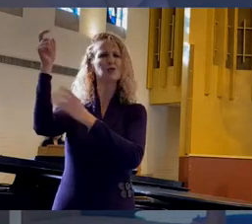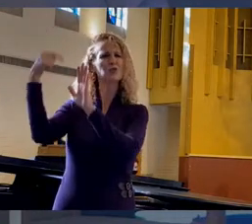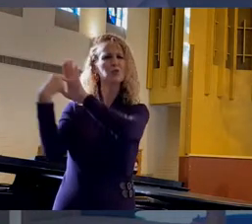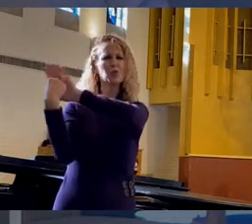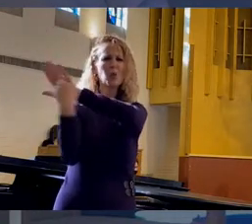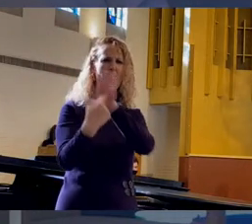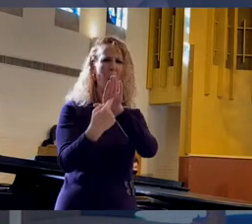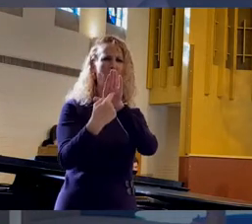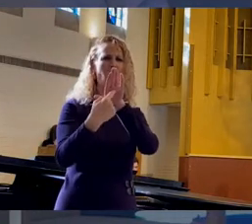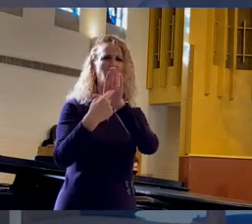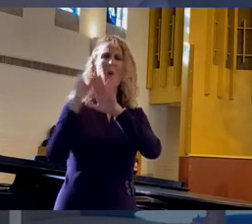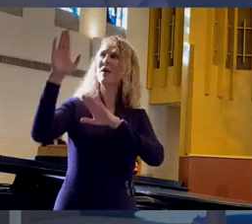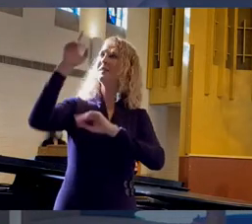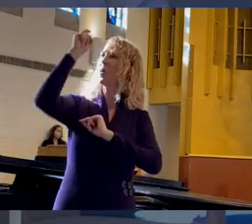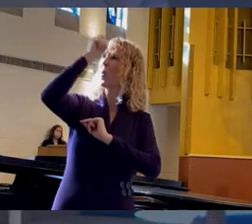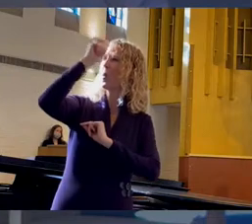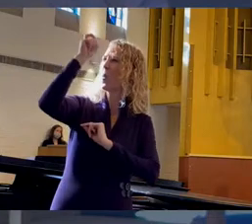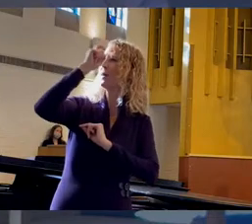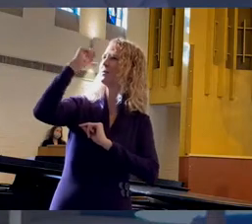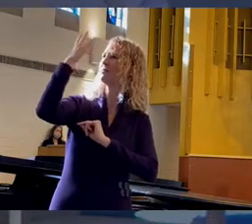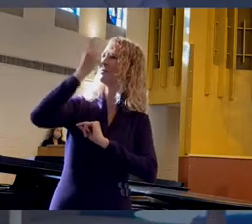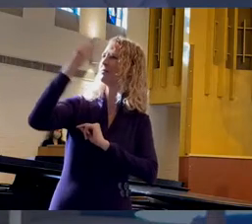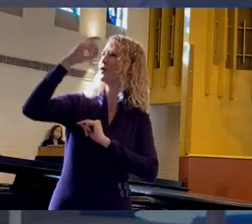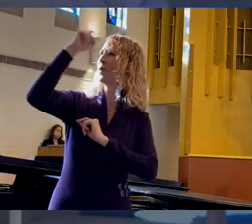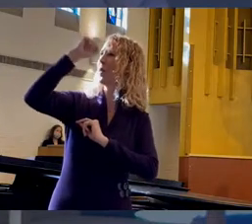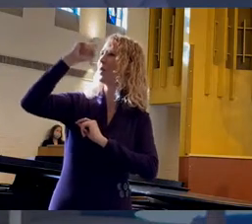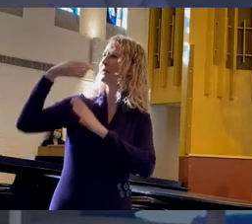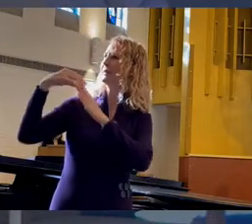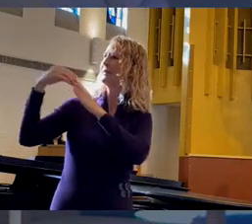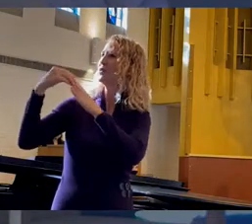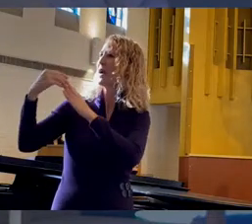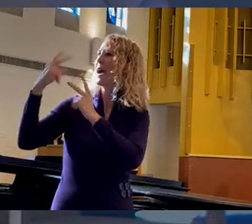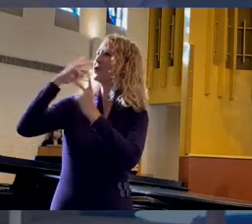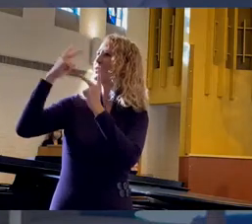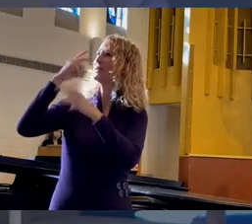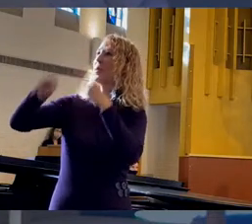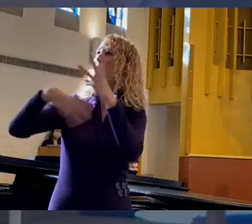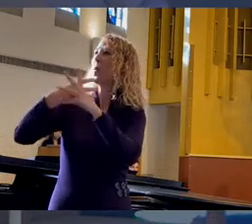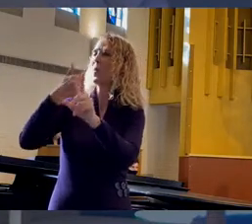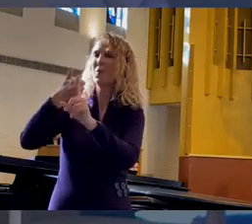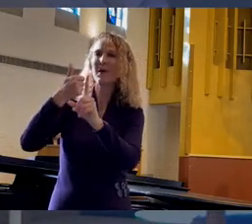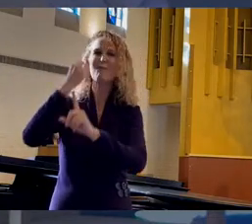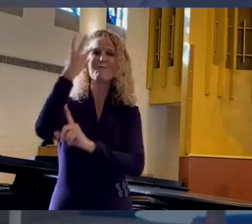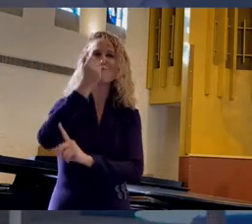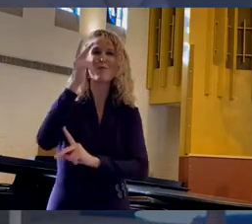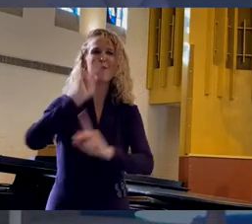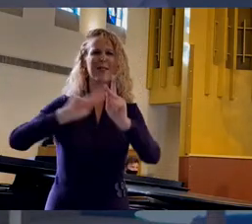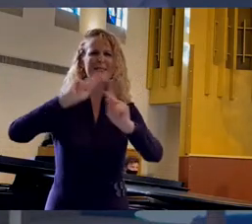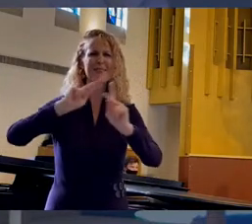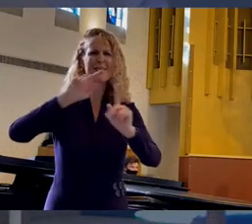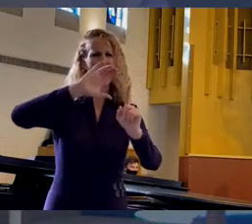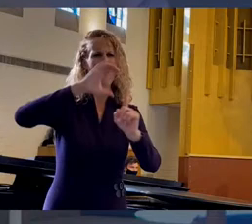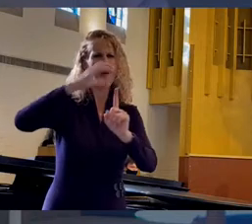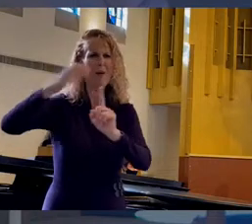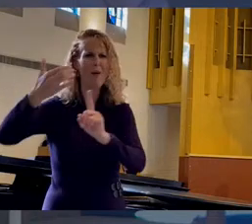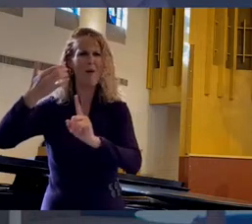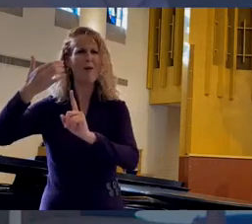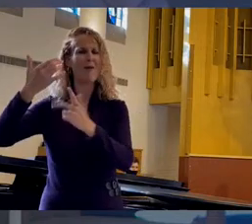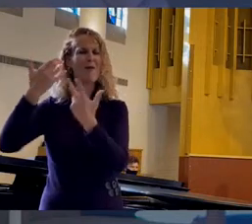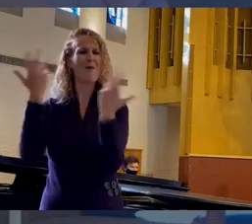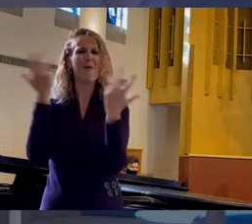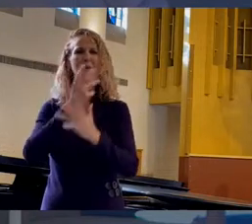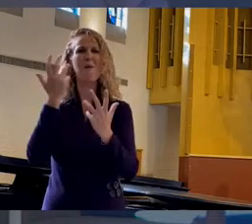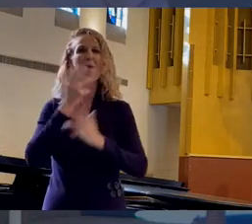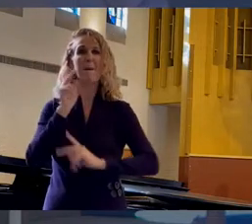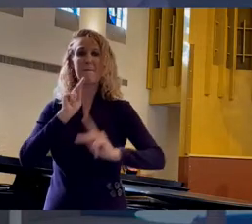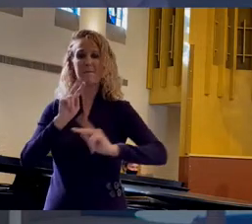beauty of wisdom to guide us to see the beauty of the world, the beauty of people, the beauty of culture, the beauty